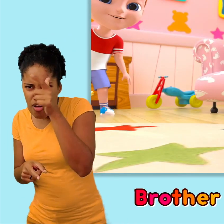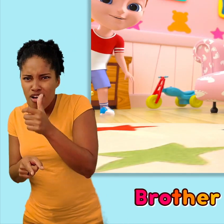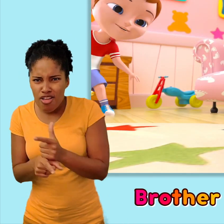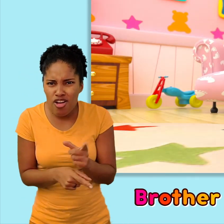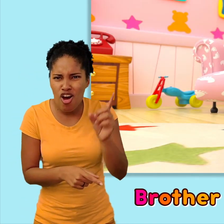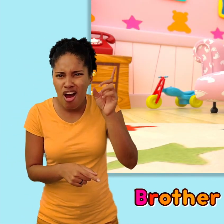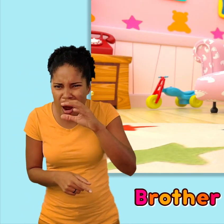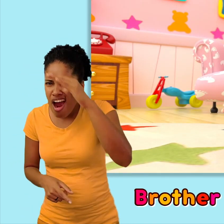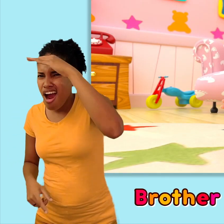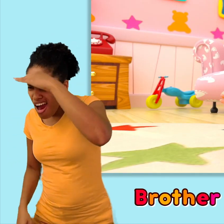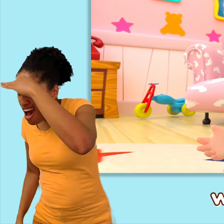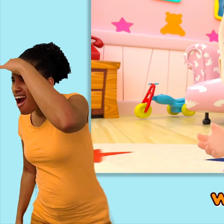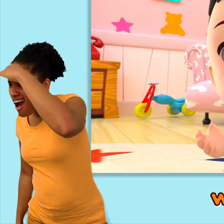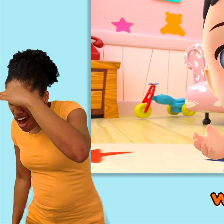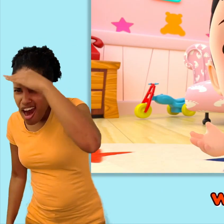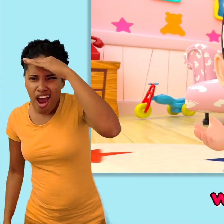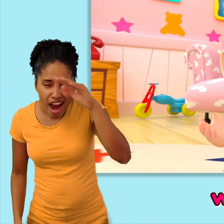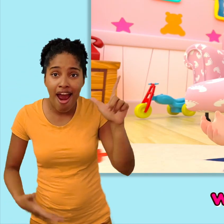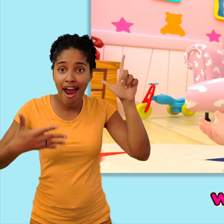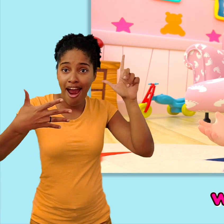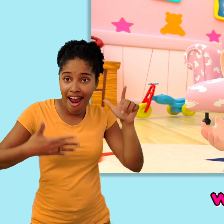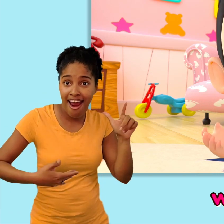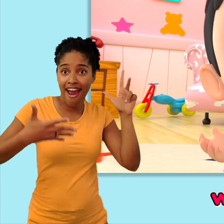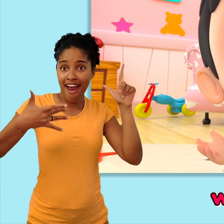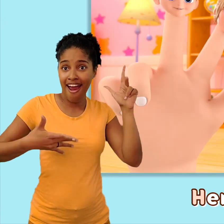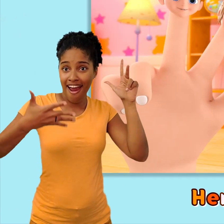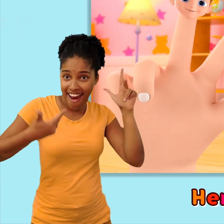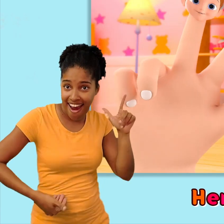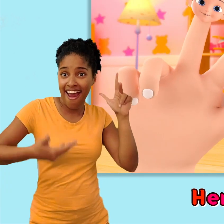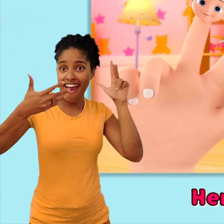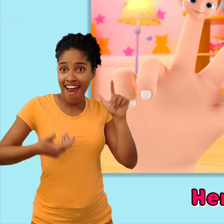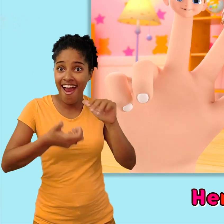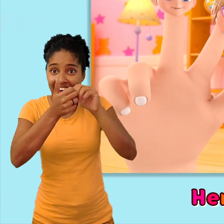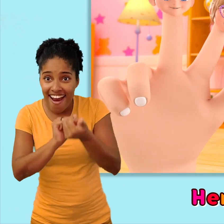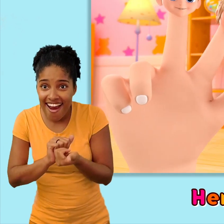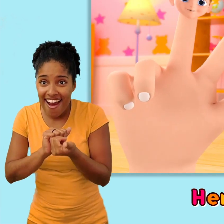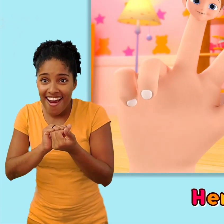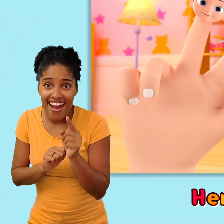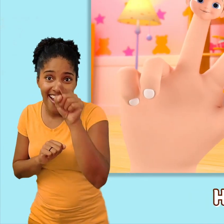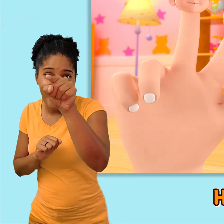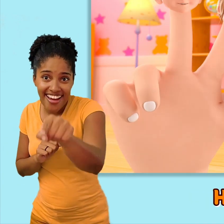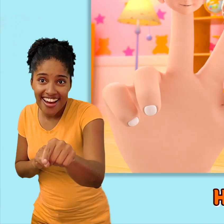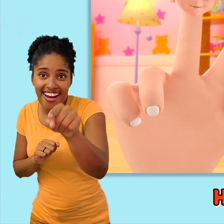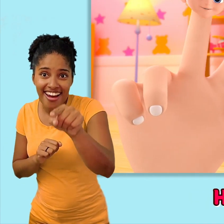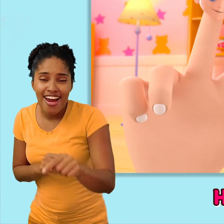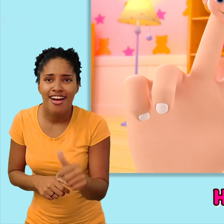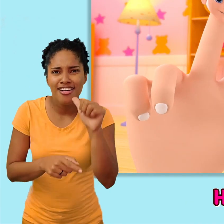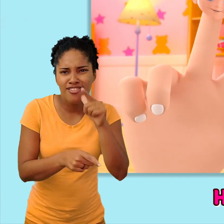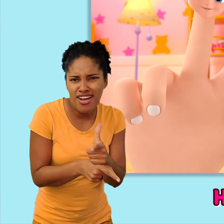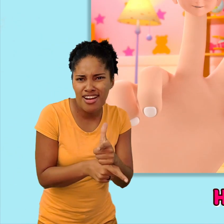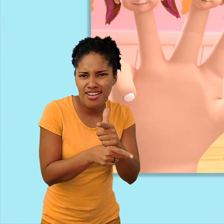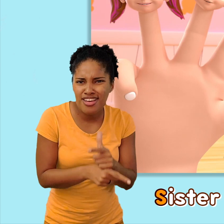Brother finger, where are you? Here I am, how do